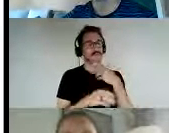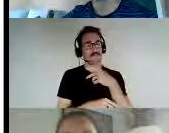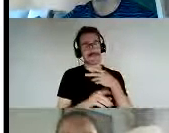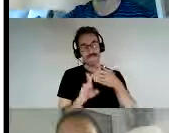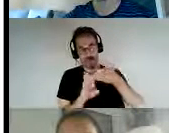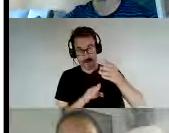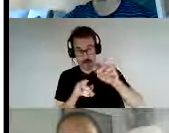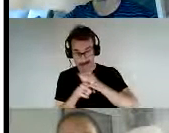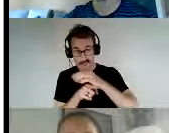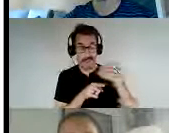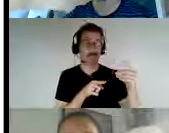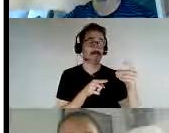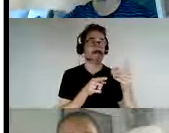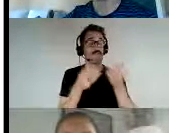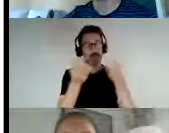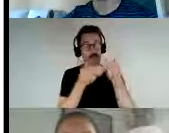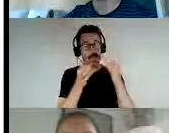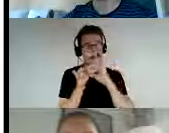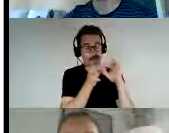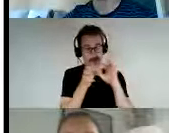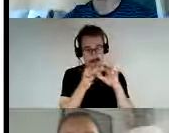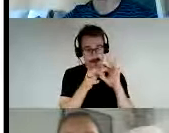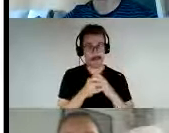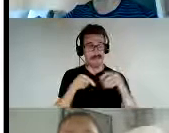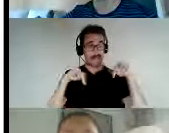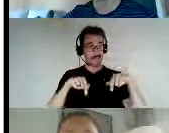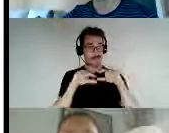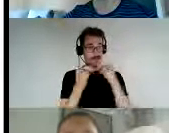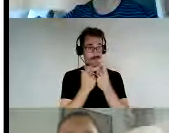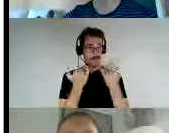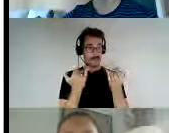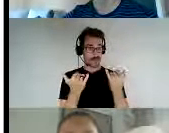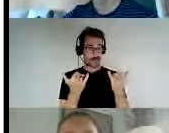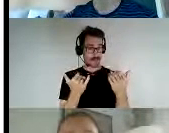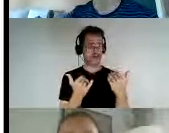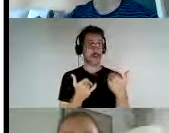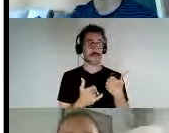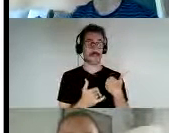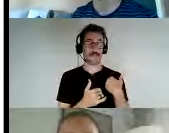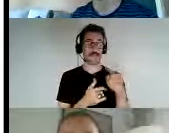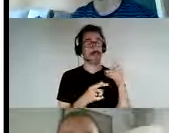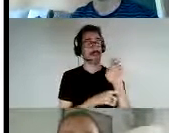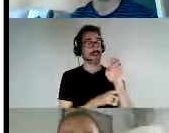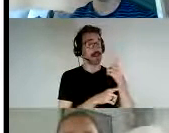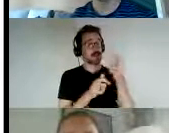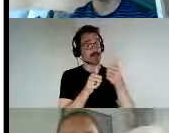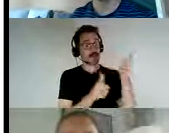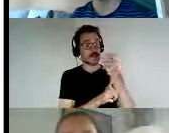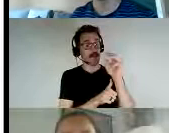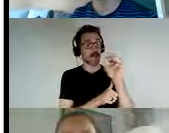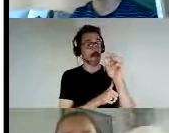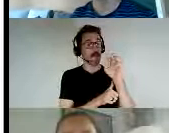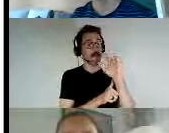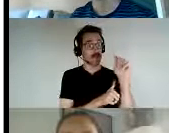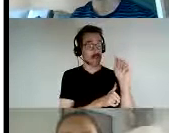service coordination. In this large group today here, we have my Executive Director, Marta Hayek,